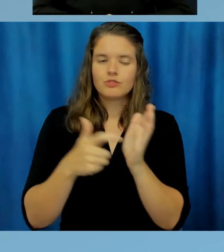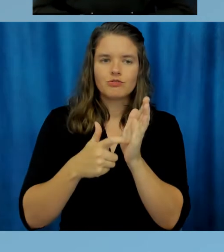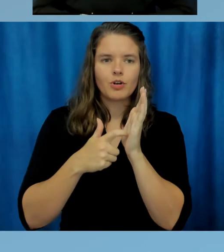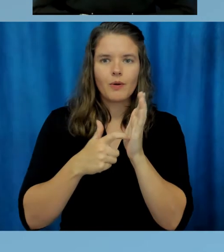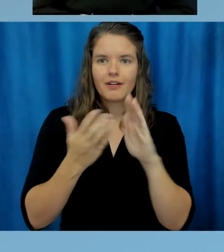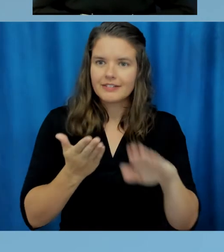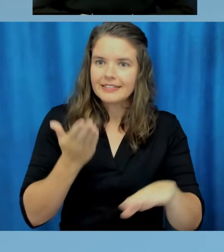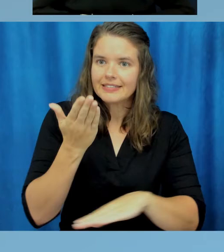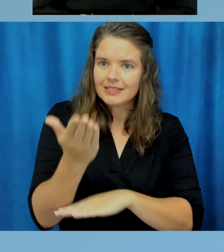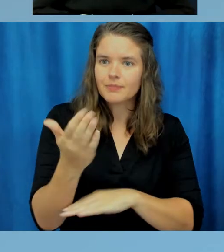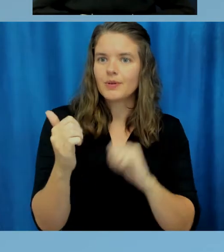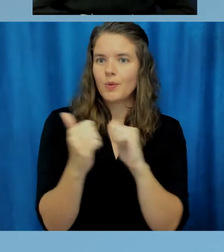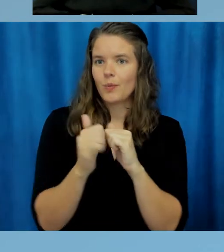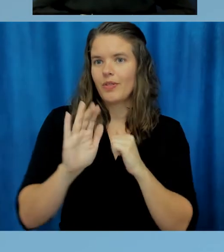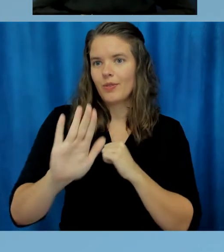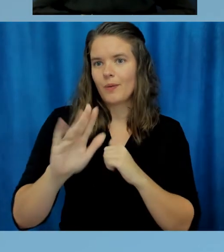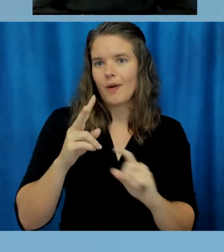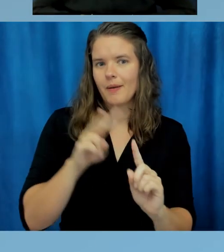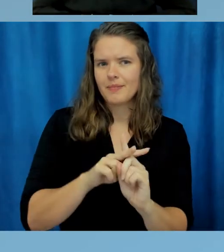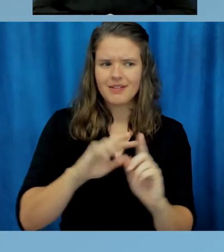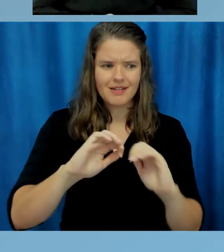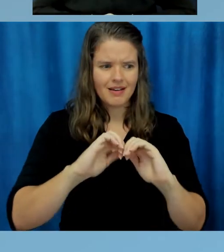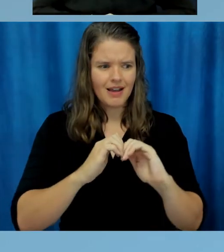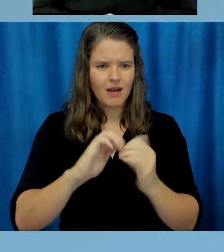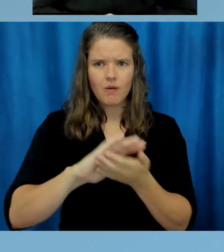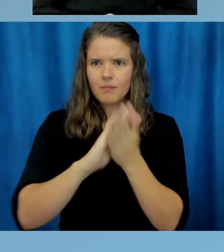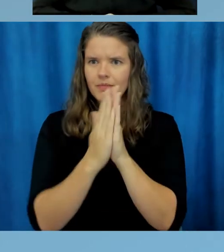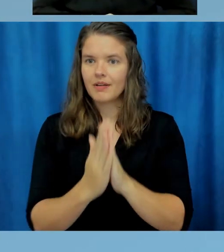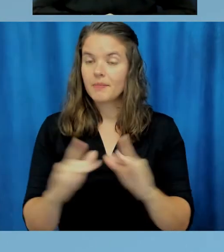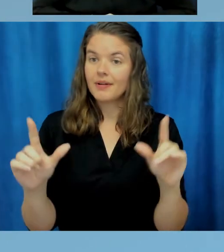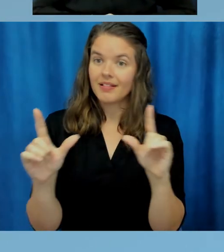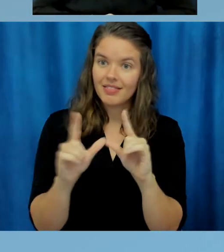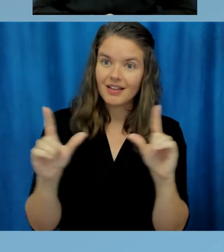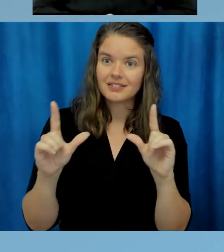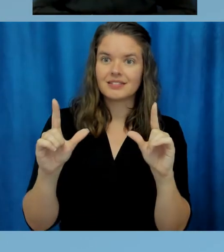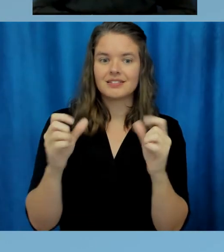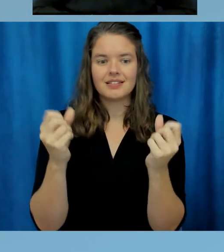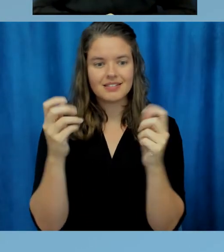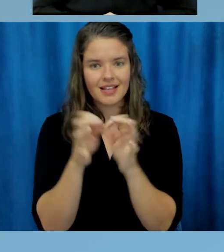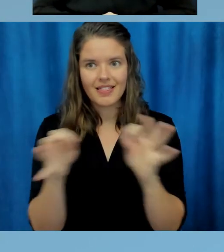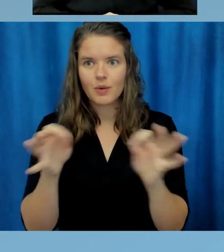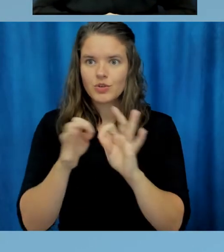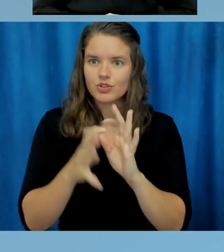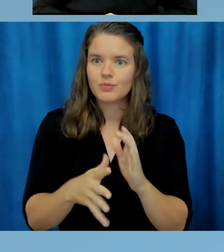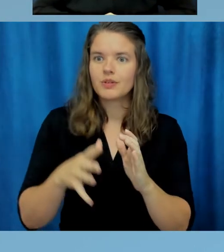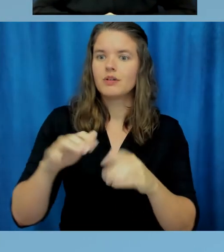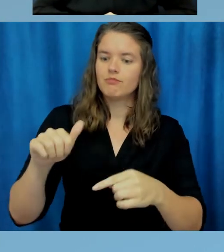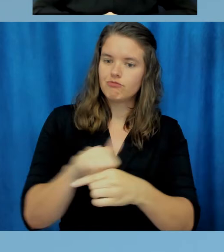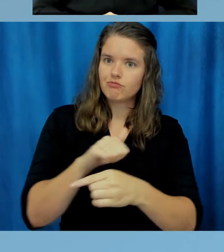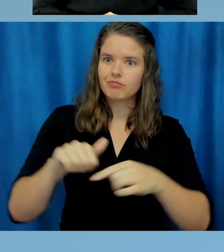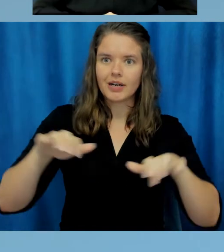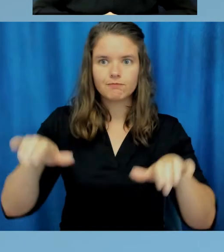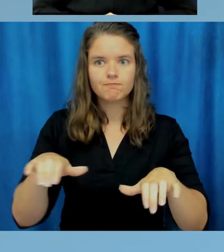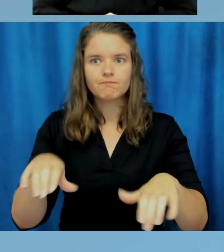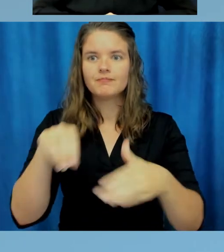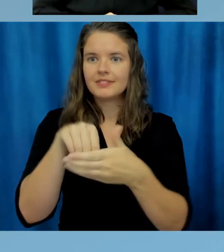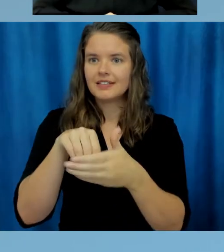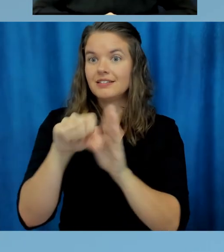with your application? How do you become a licensed sign language interpreter practicing in the state of Rhode